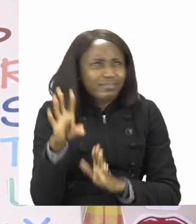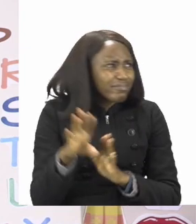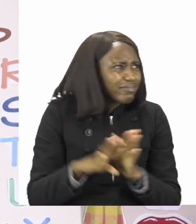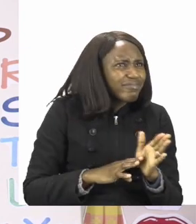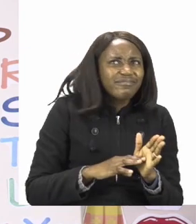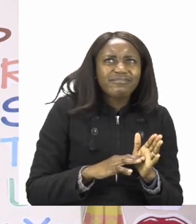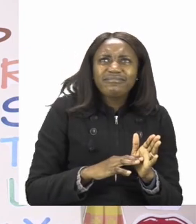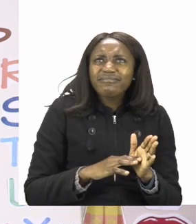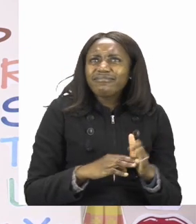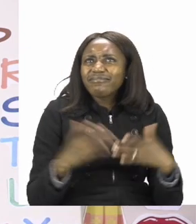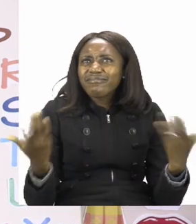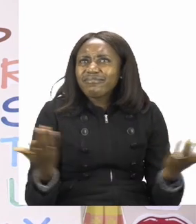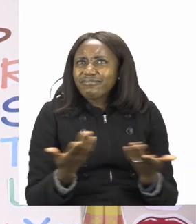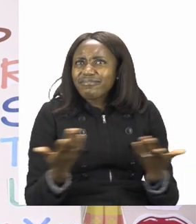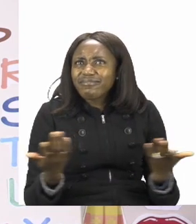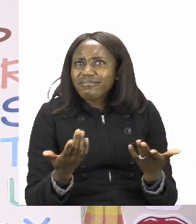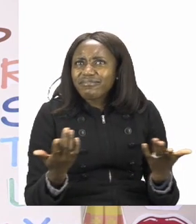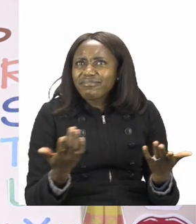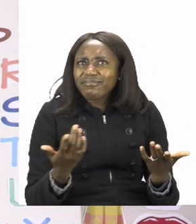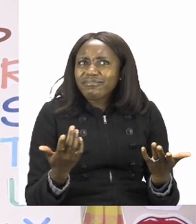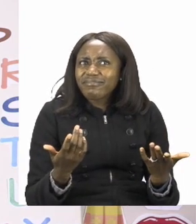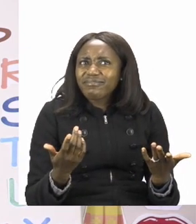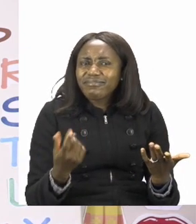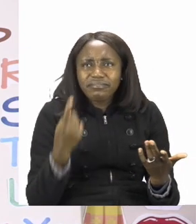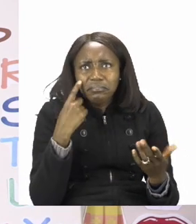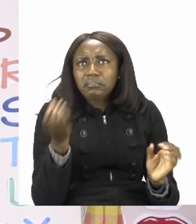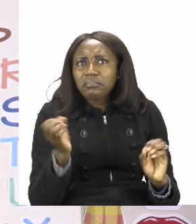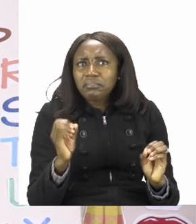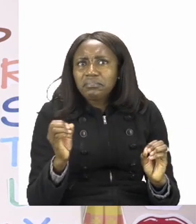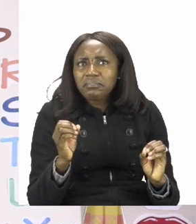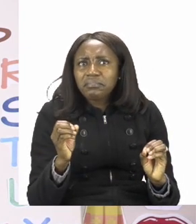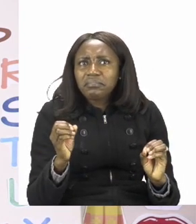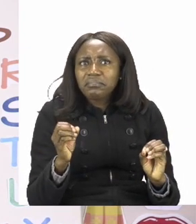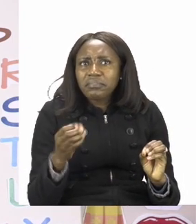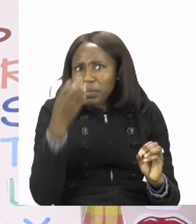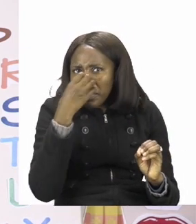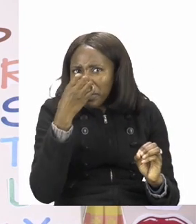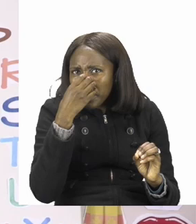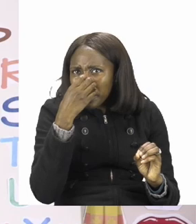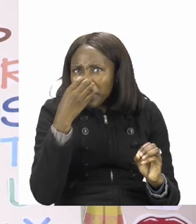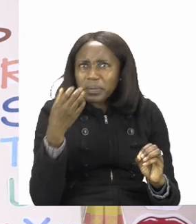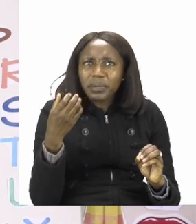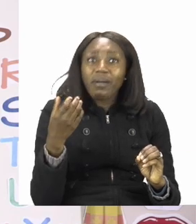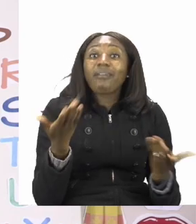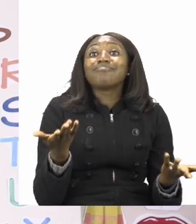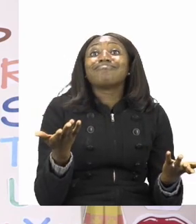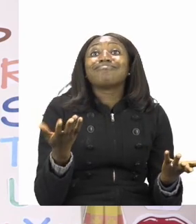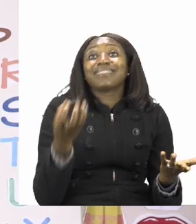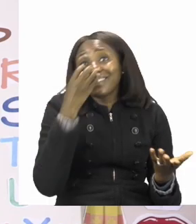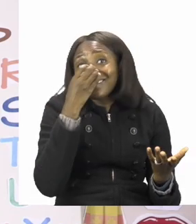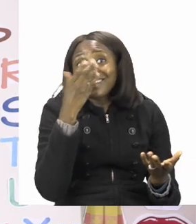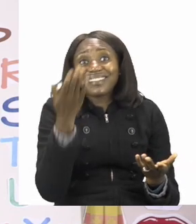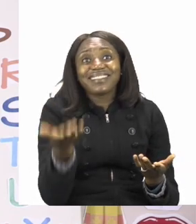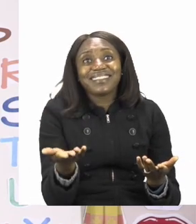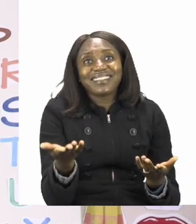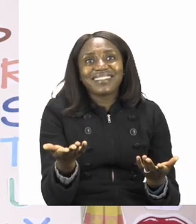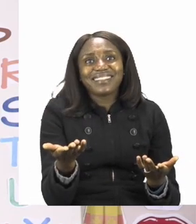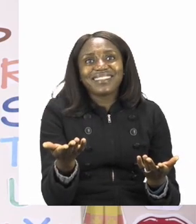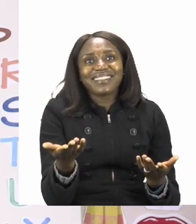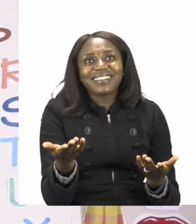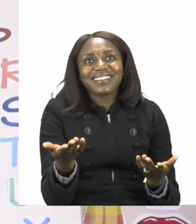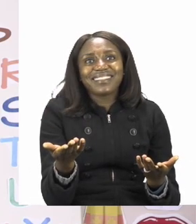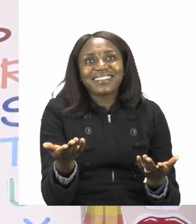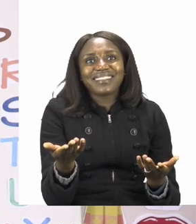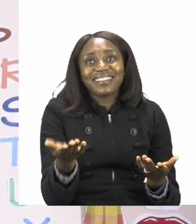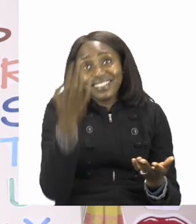hi to us, but I haven't seen him yet. Has anyone seen Sashi? Oh, there you are,